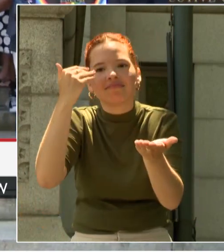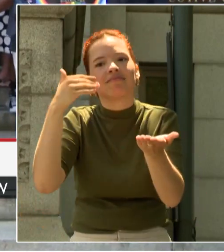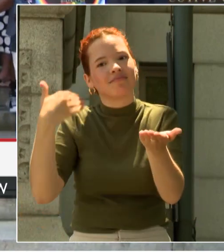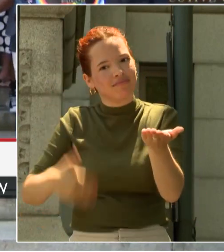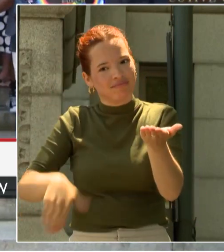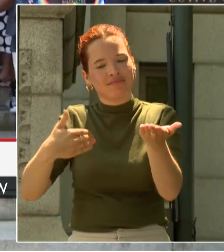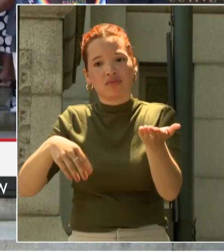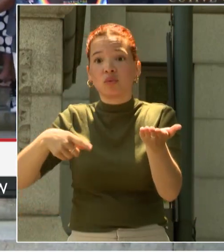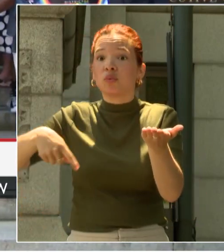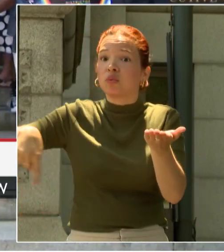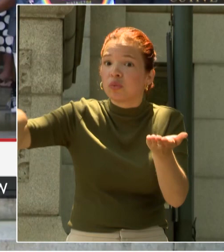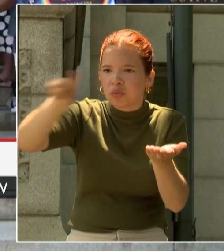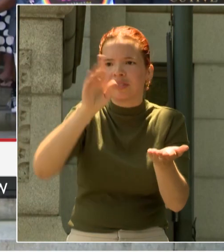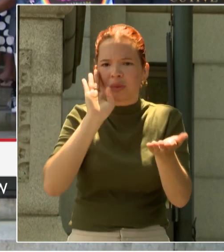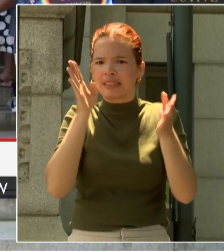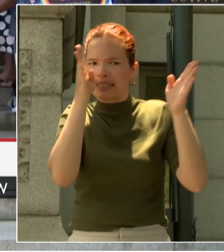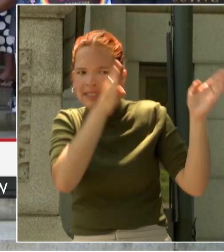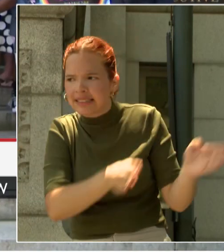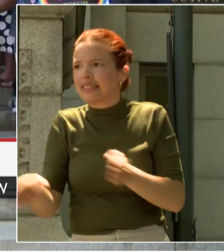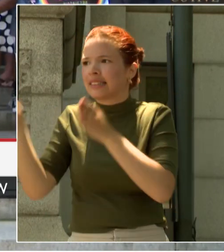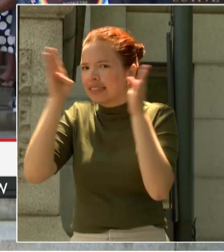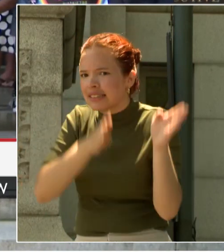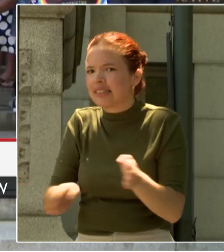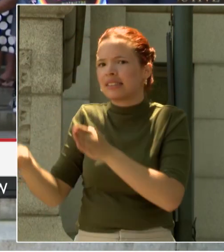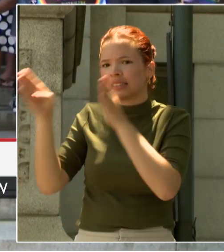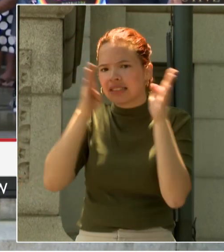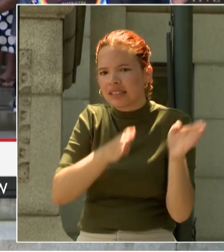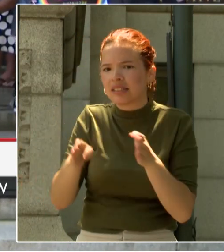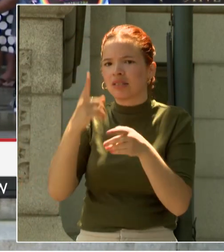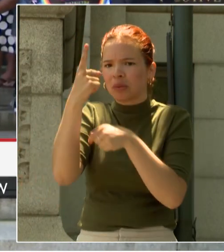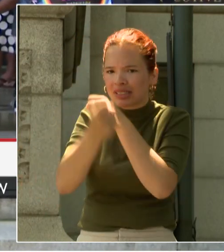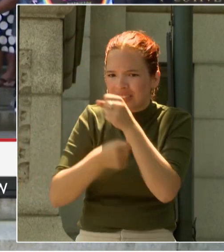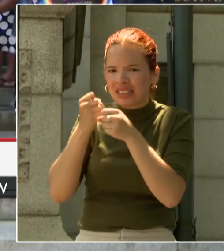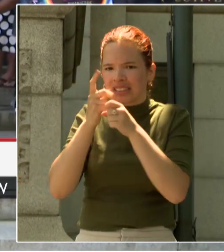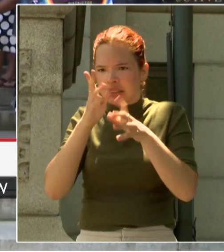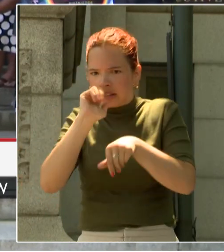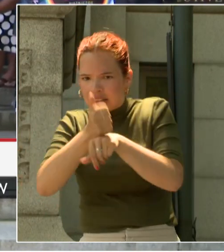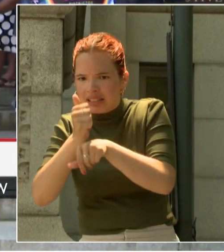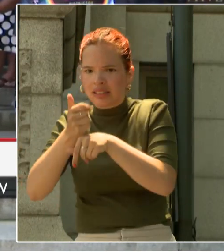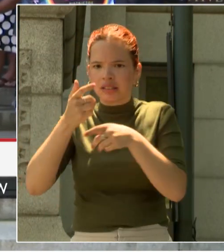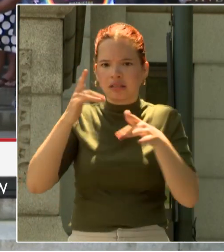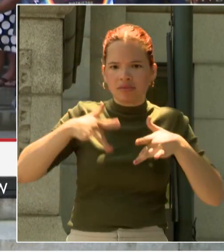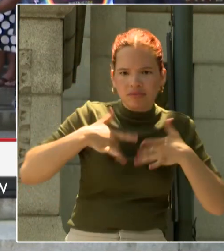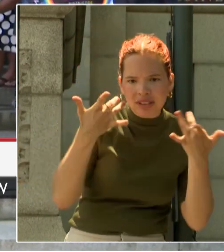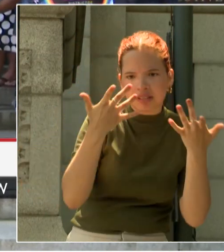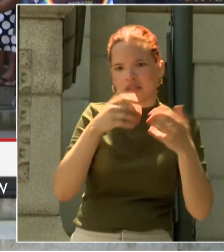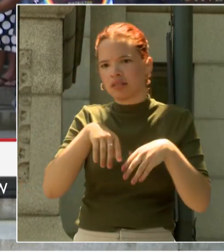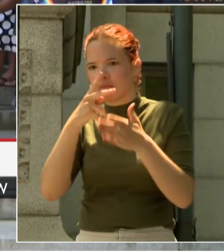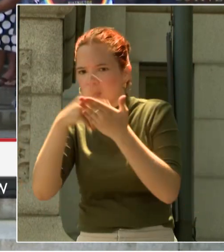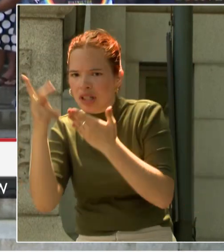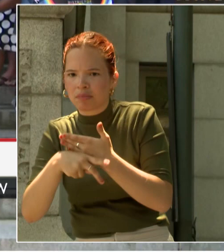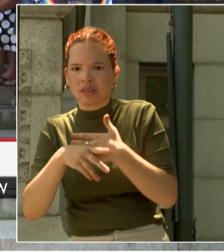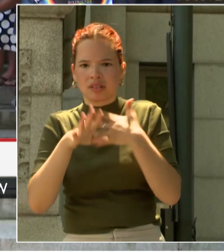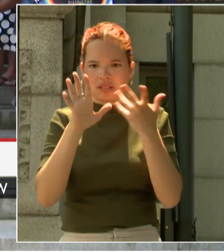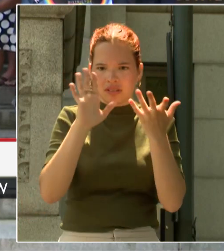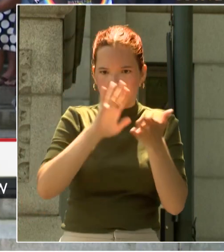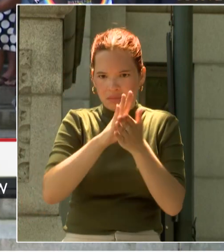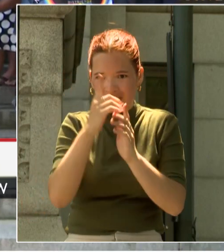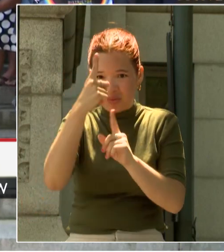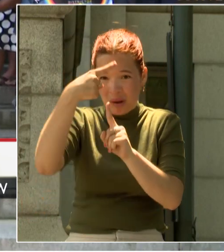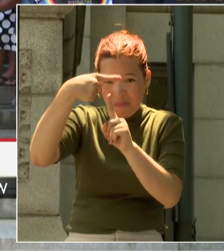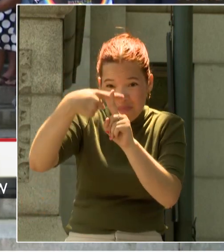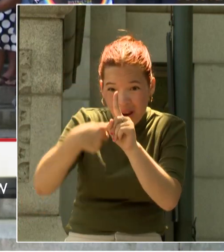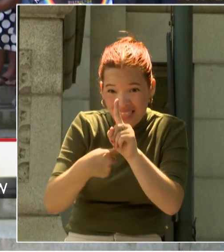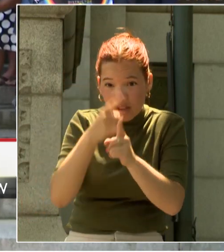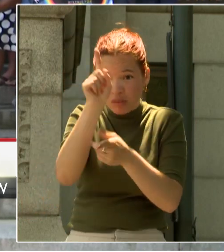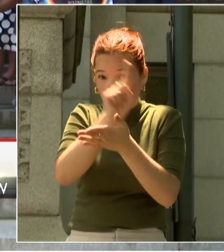a year's worth of events and programming and messaging into a month, into a week, into a weekend, into